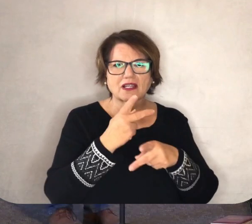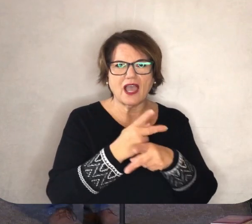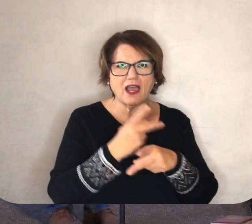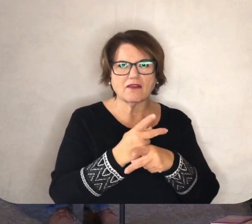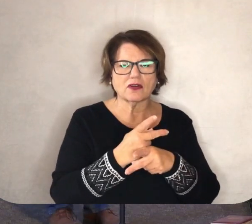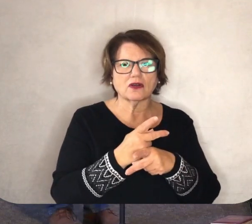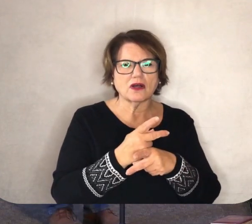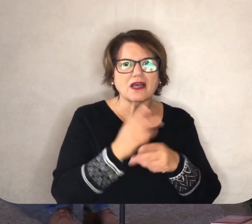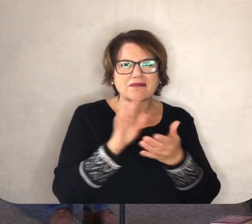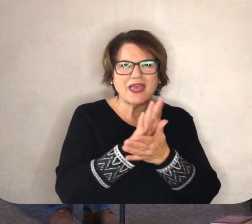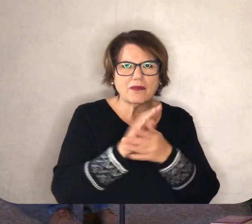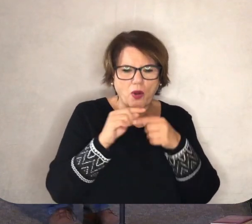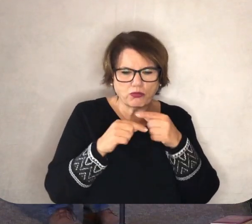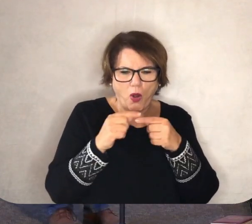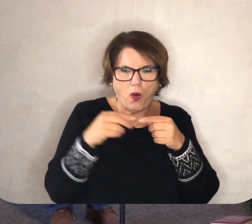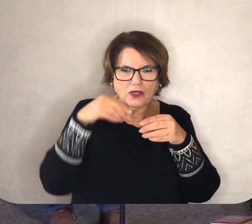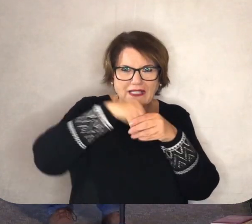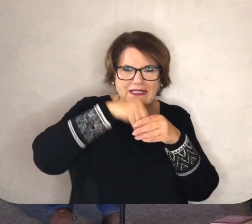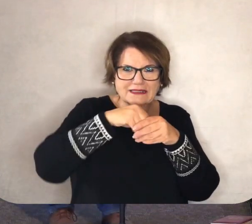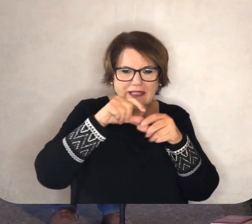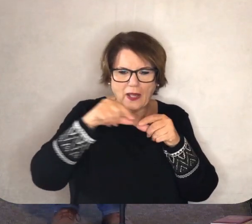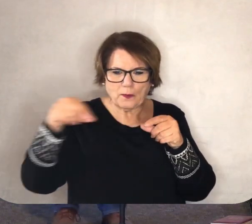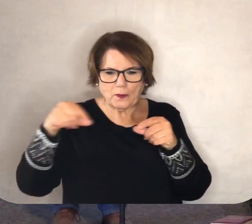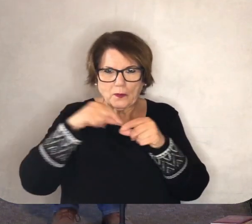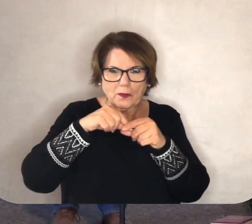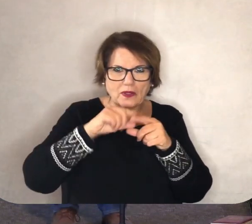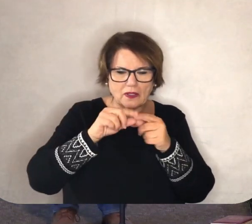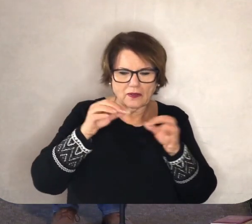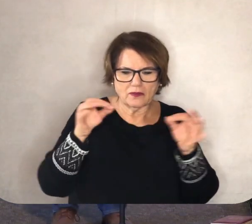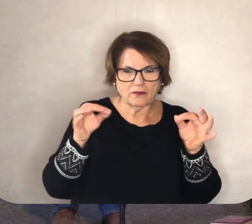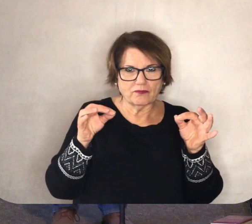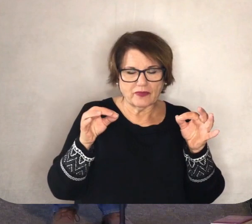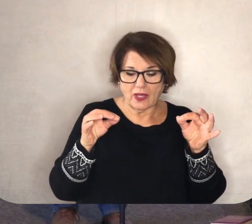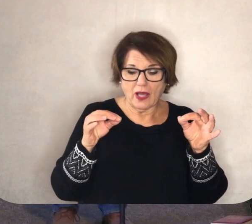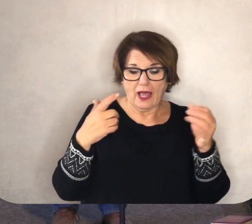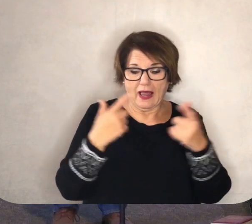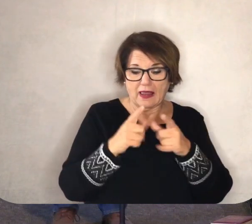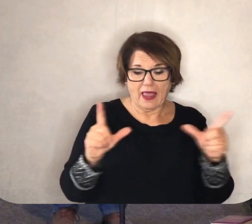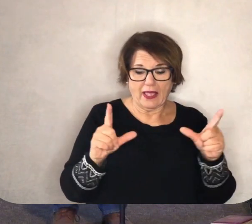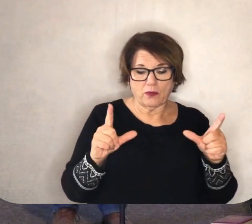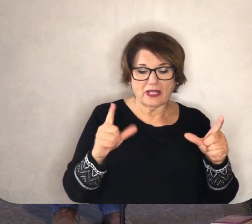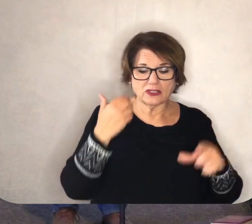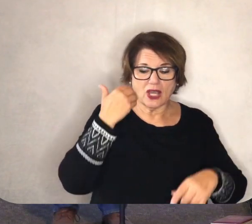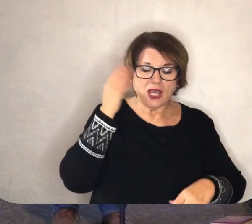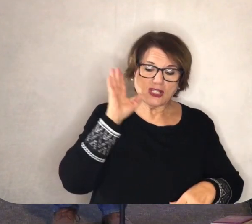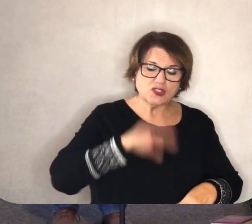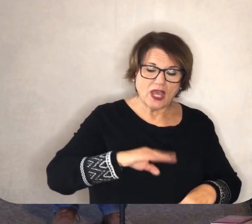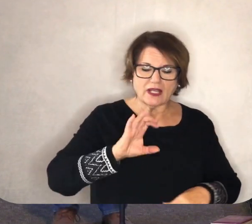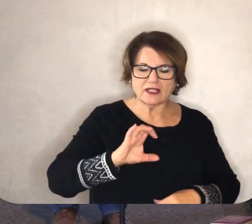paper, and on it was a scrawl in Czech. The intelligence people scoured our